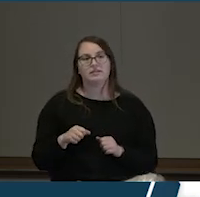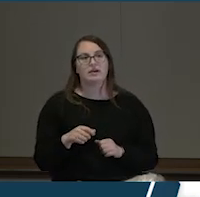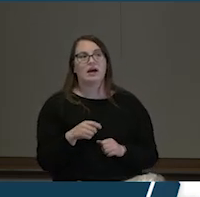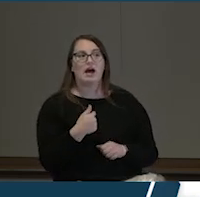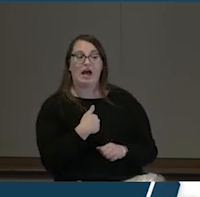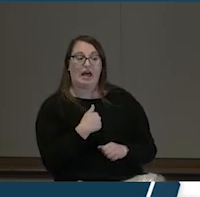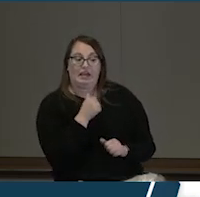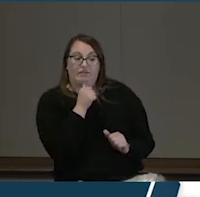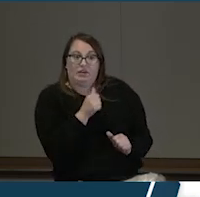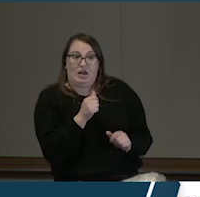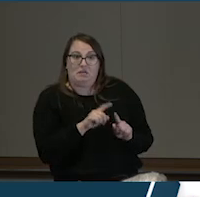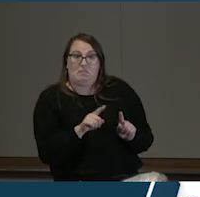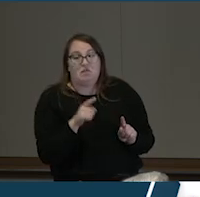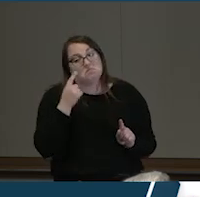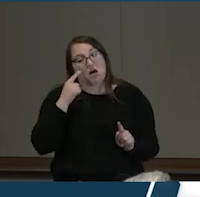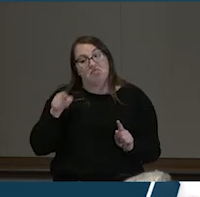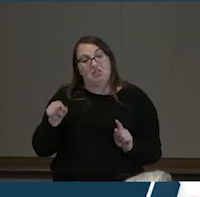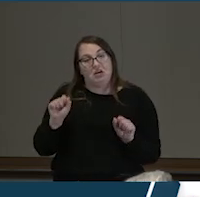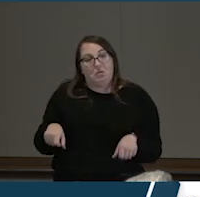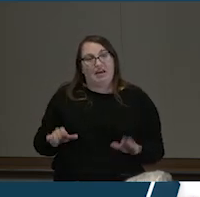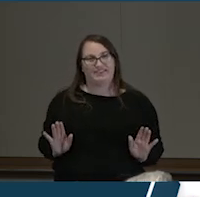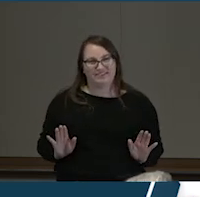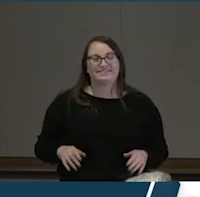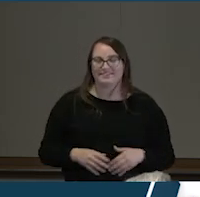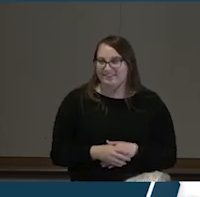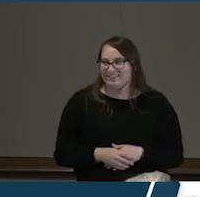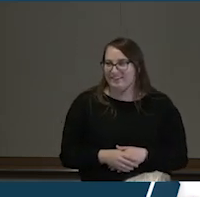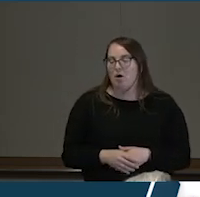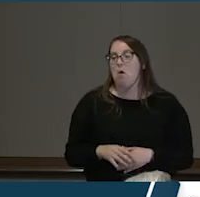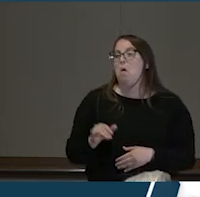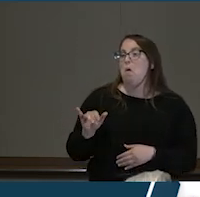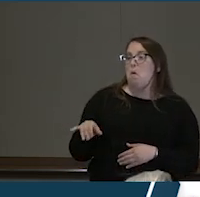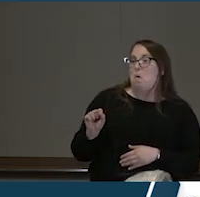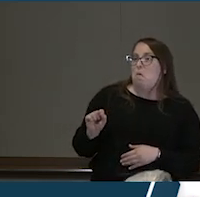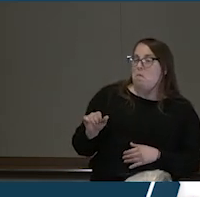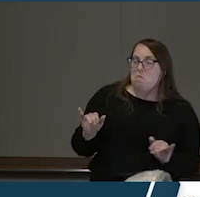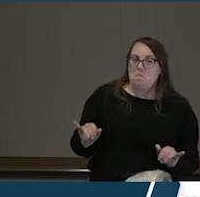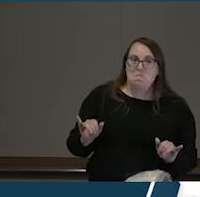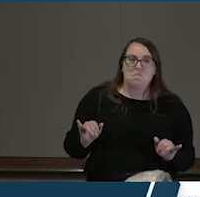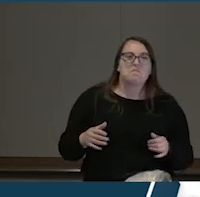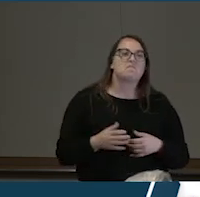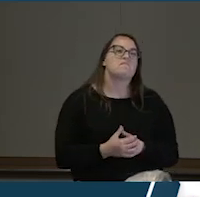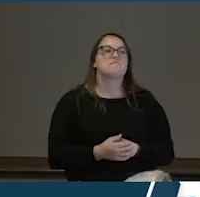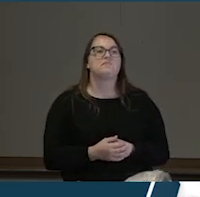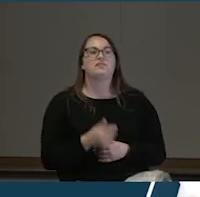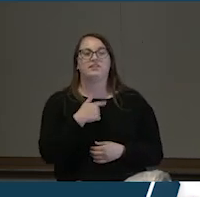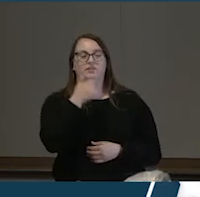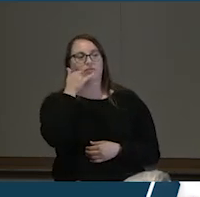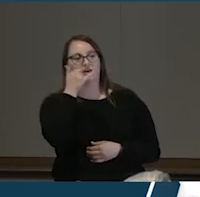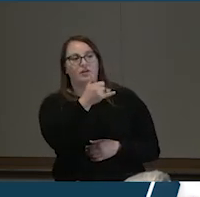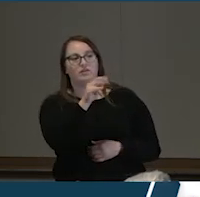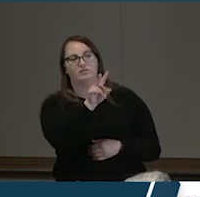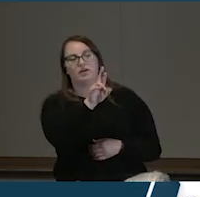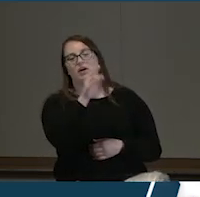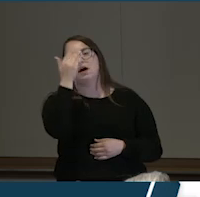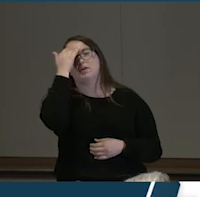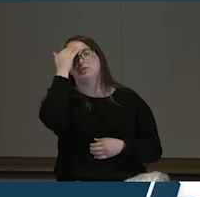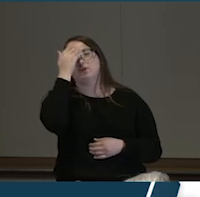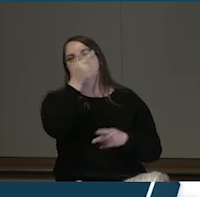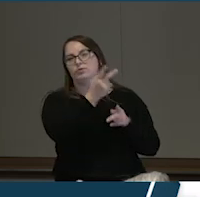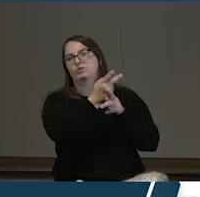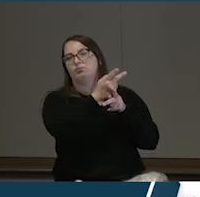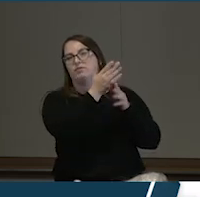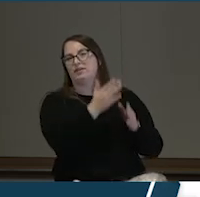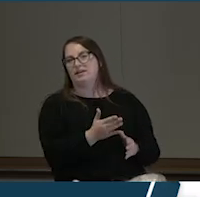for the job. And I was like, oh, yes. So I called VR. I happen to know the supervisor at VR. And I said,